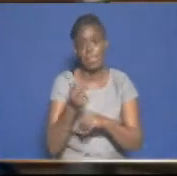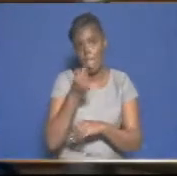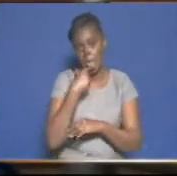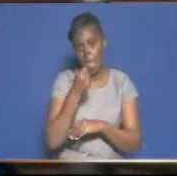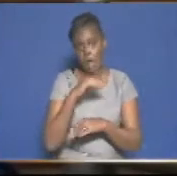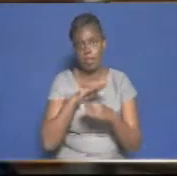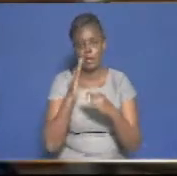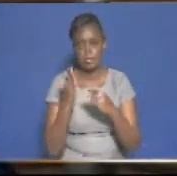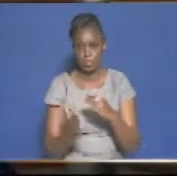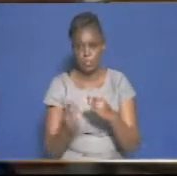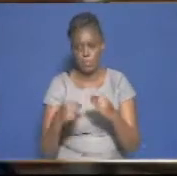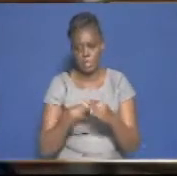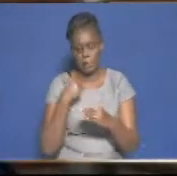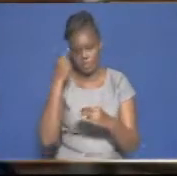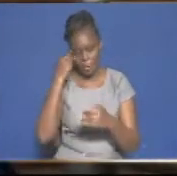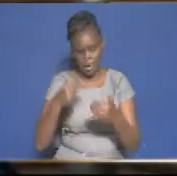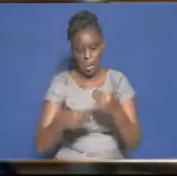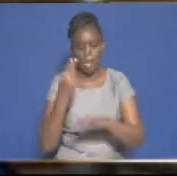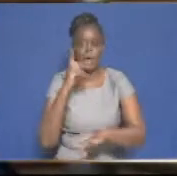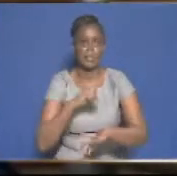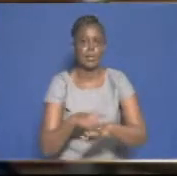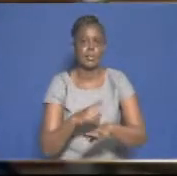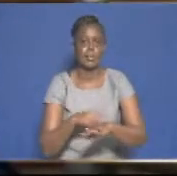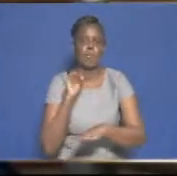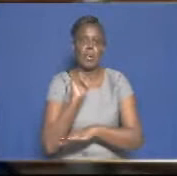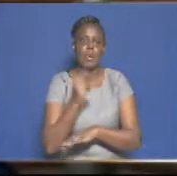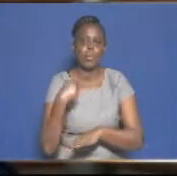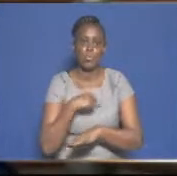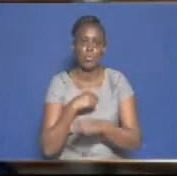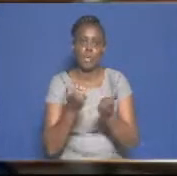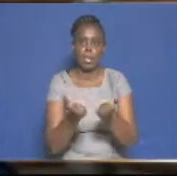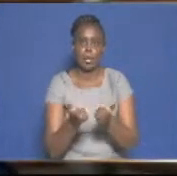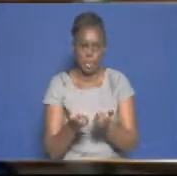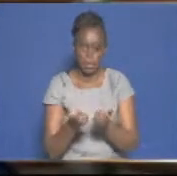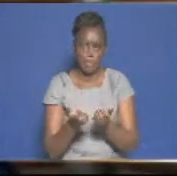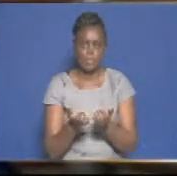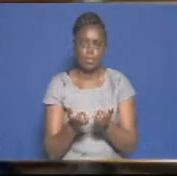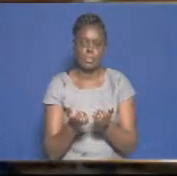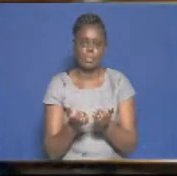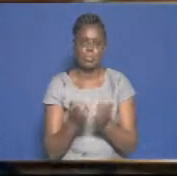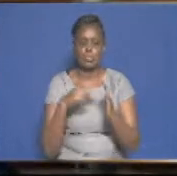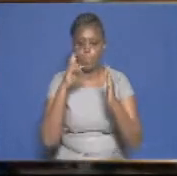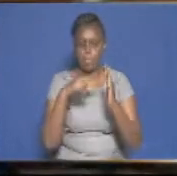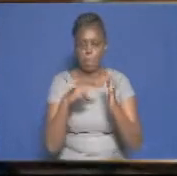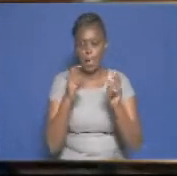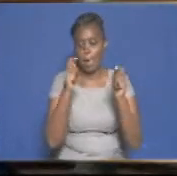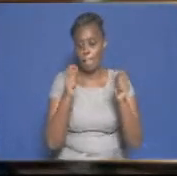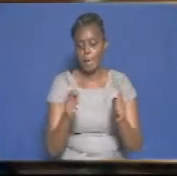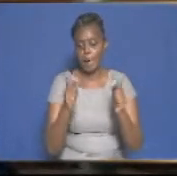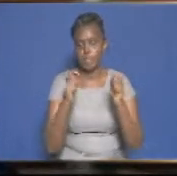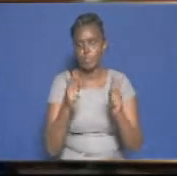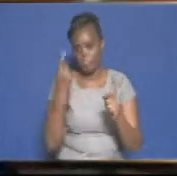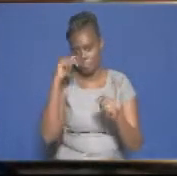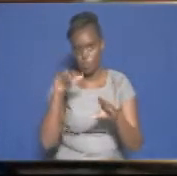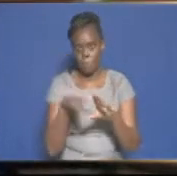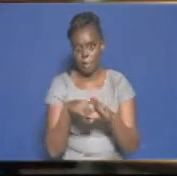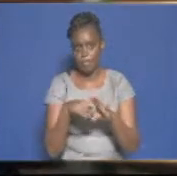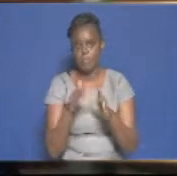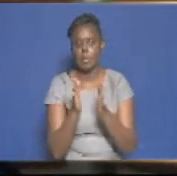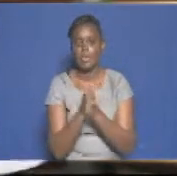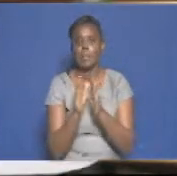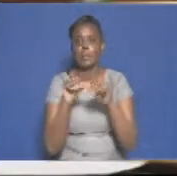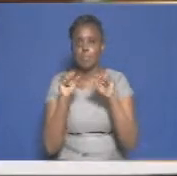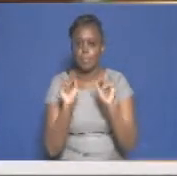cover. I think it's a high time that we need to look at the pension for the members, and so